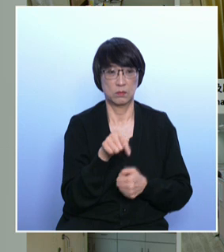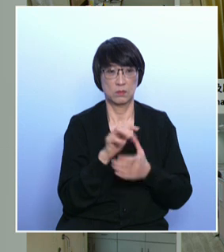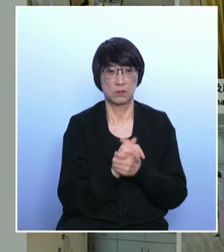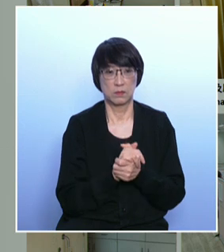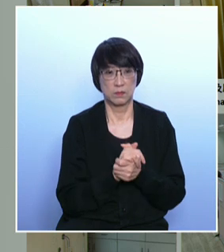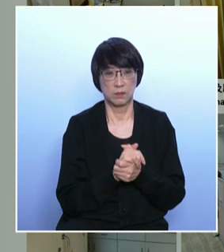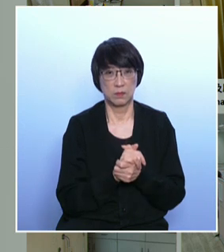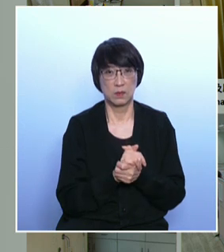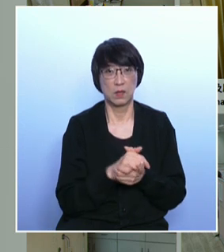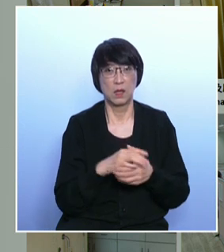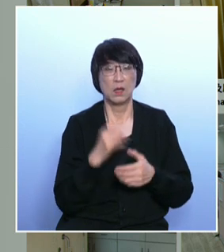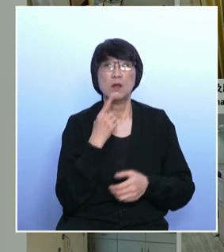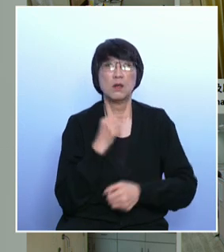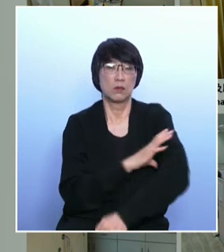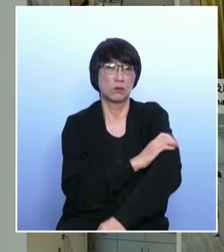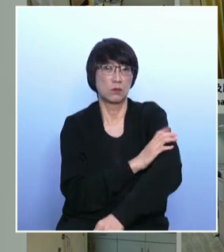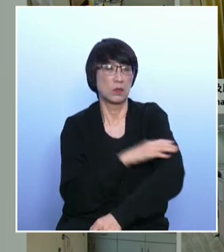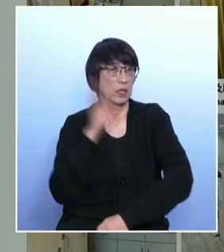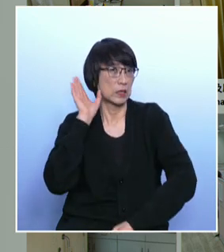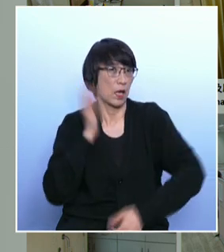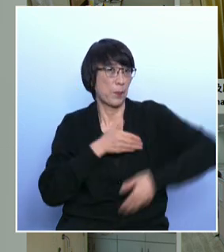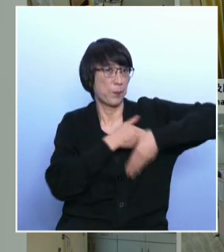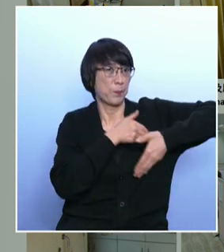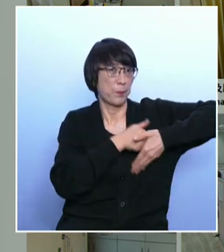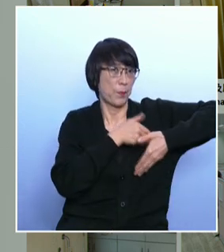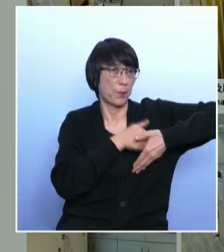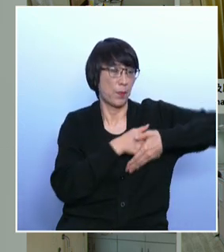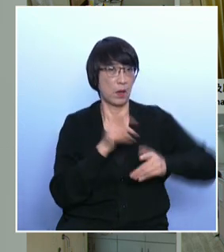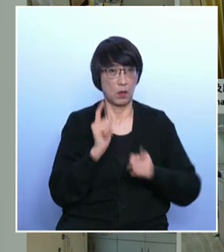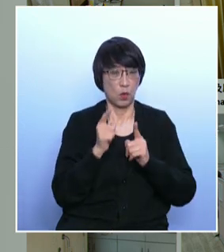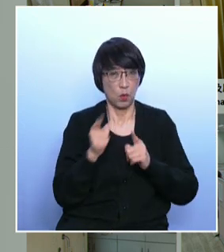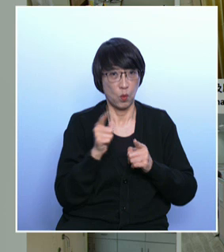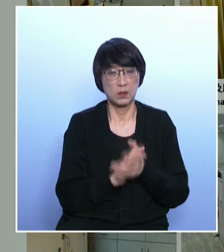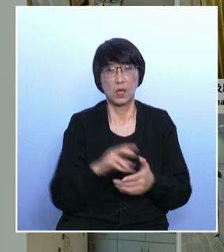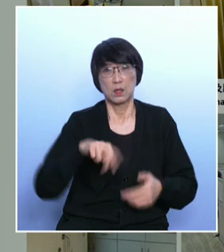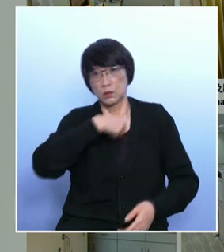So there are canvas beds for students to take blood pressure